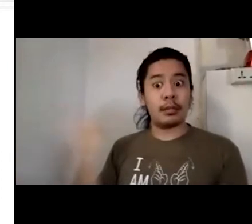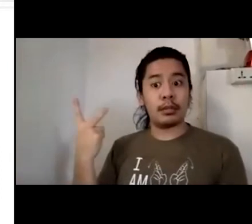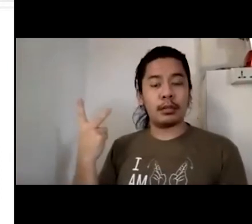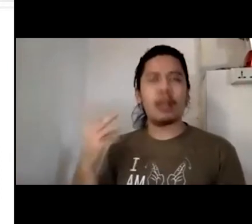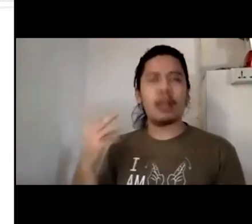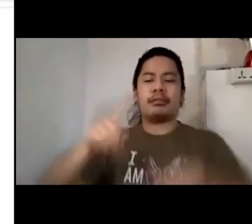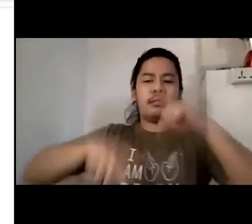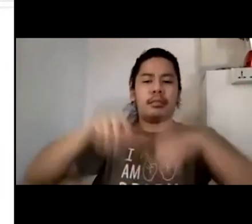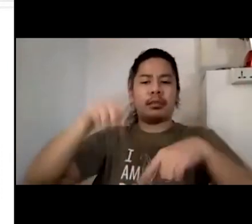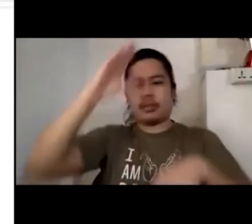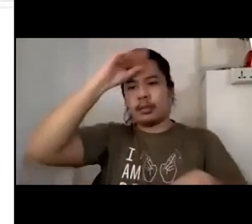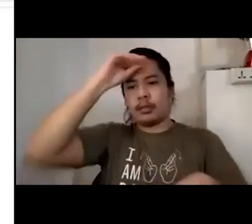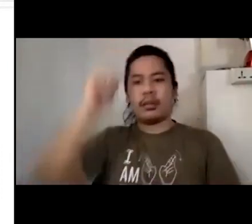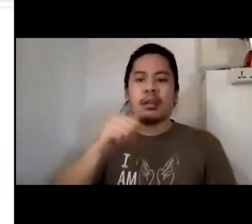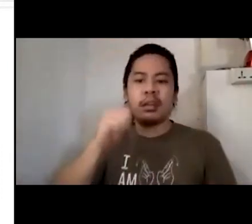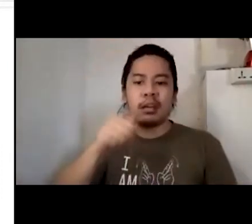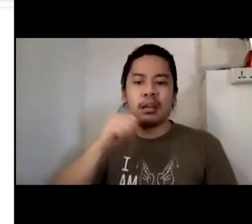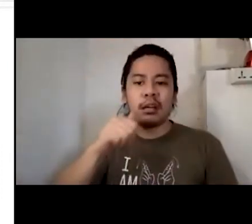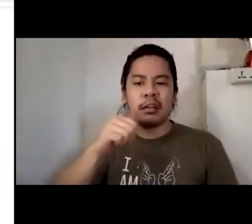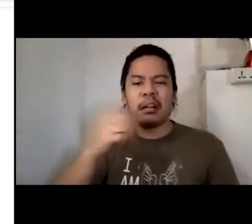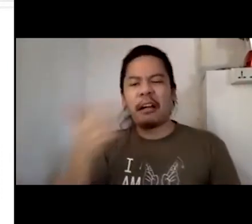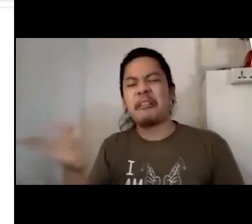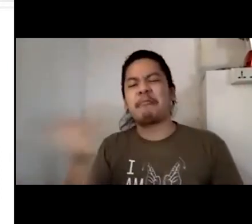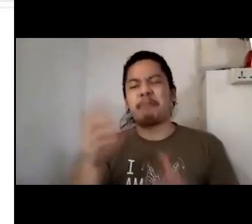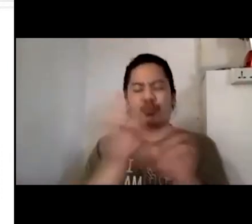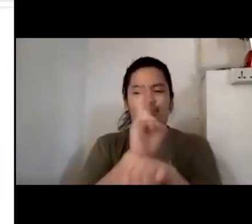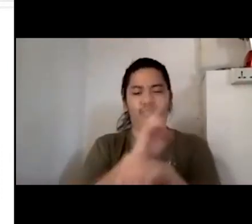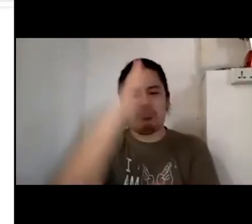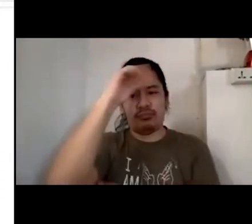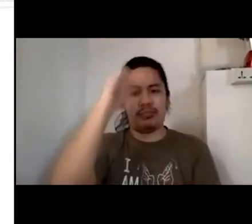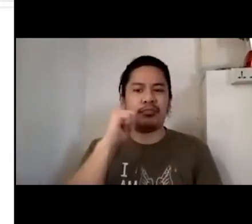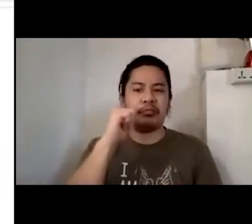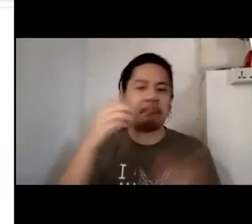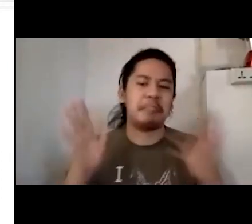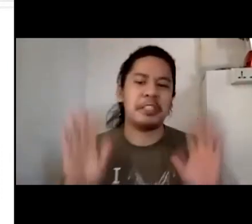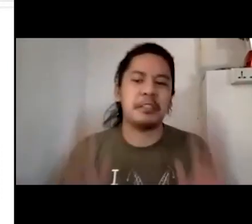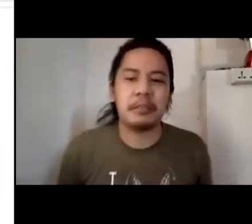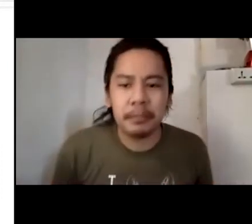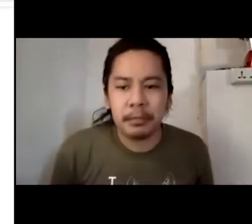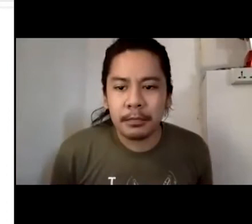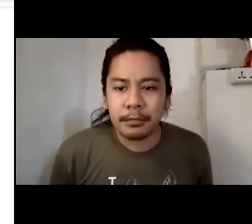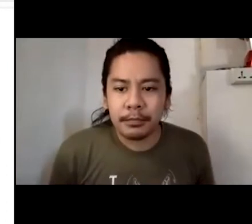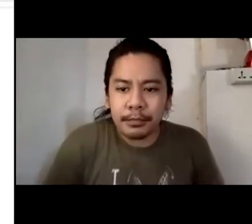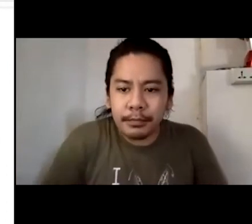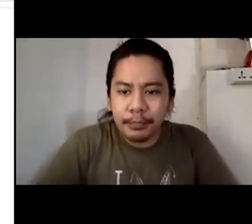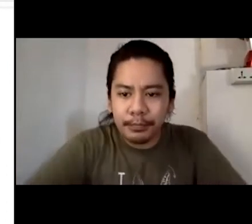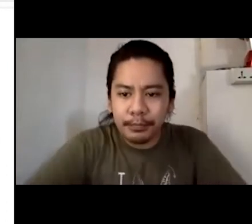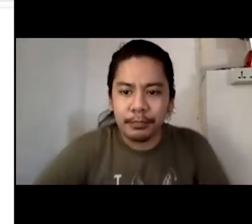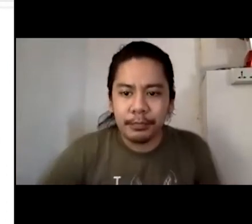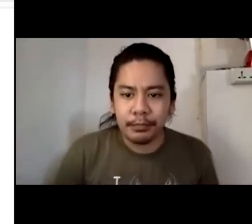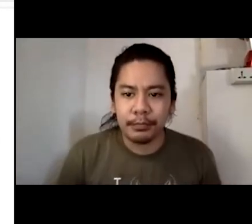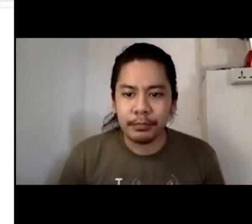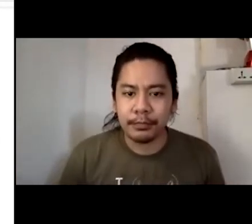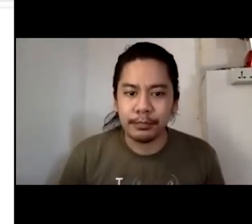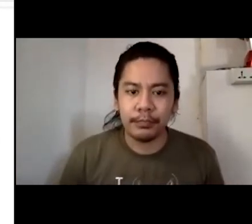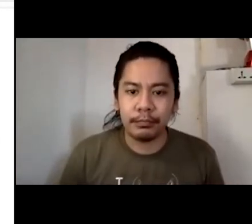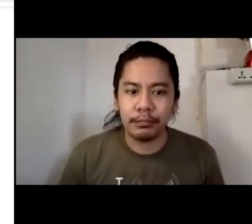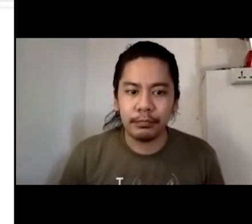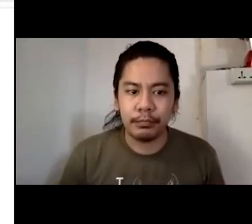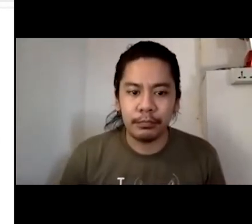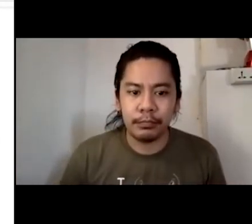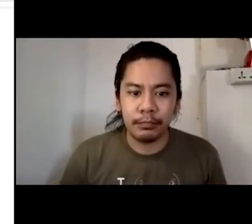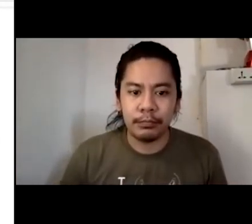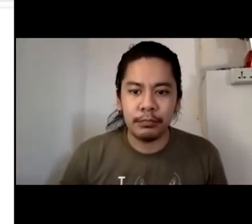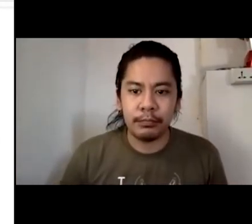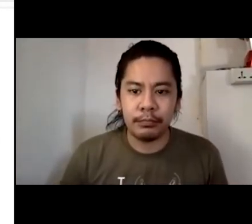so we'll fix it accordingly. But yeah, we're just gonna use the sign boy